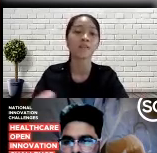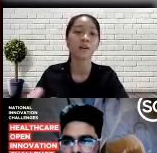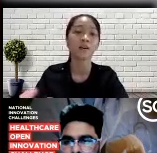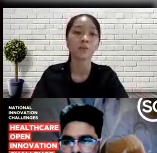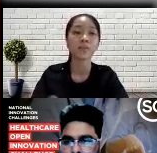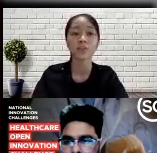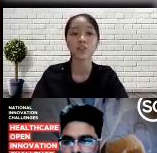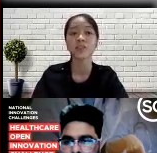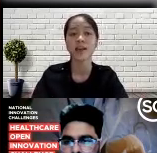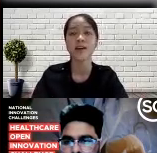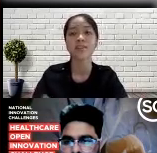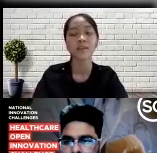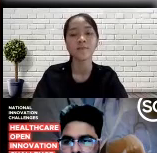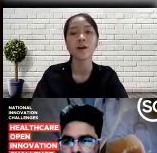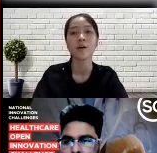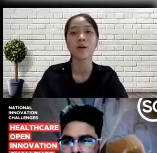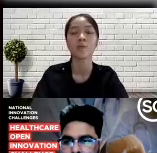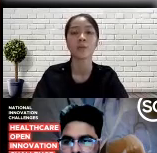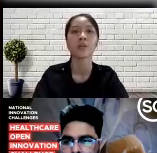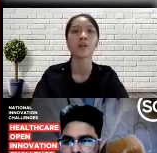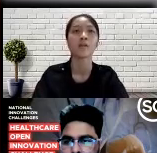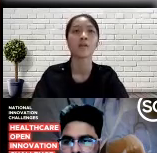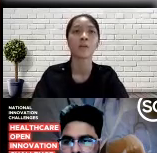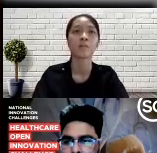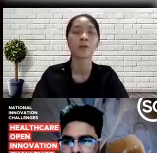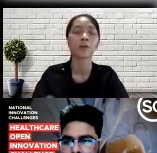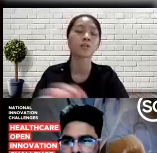diet and fluid textures that are safe